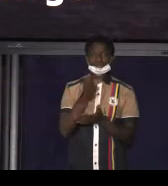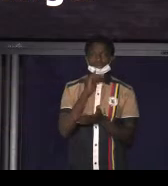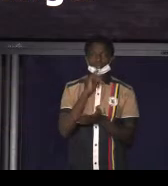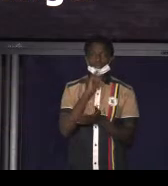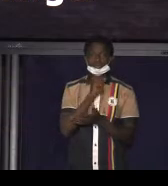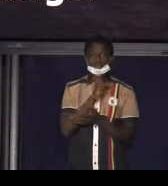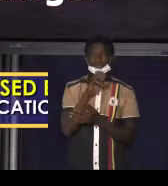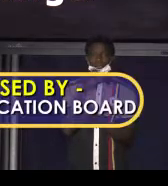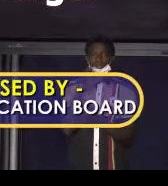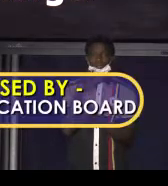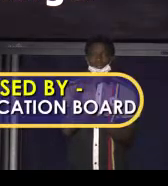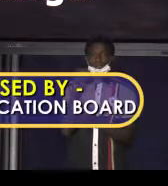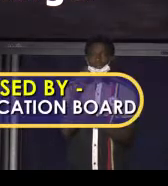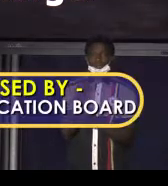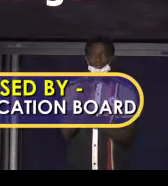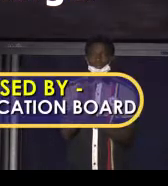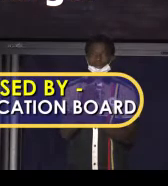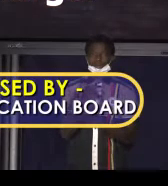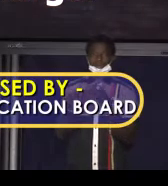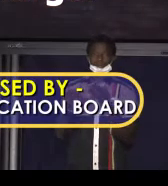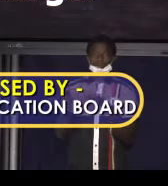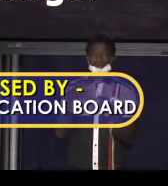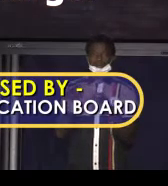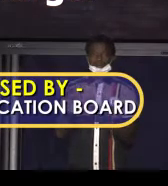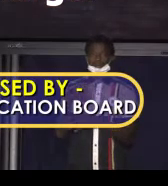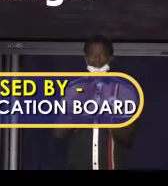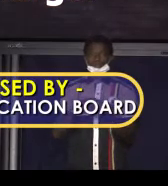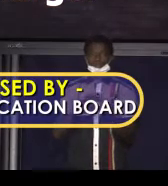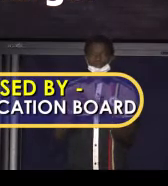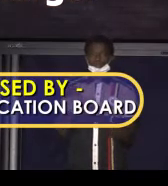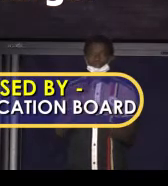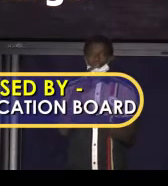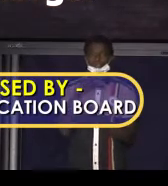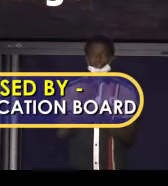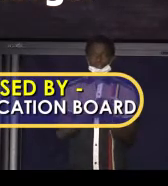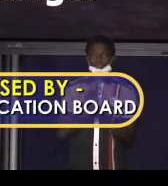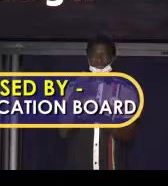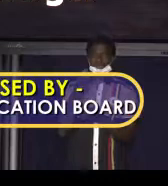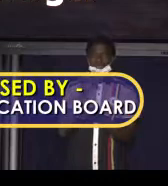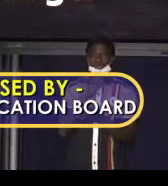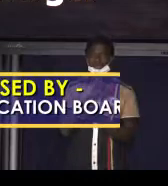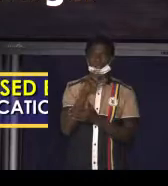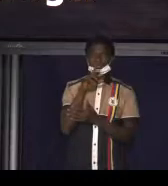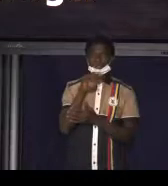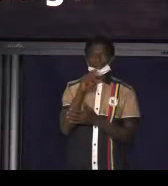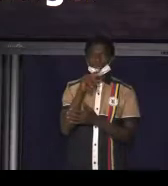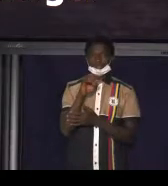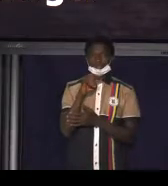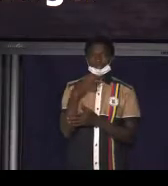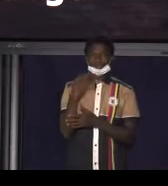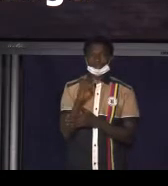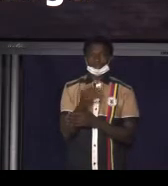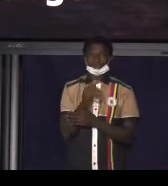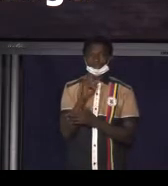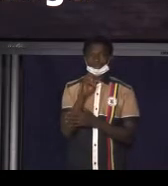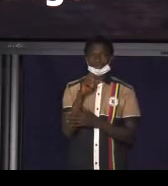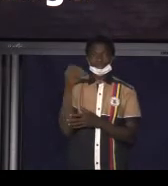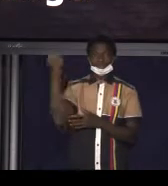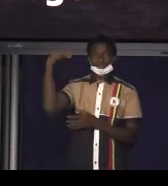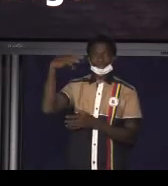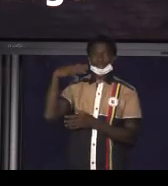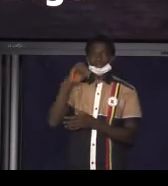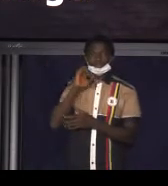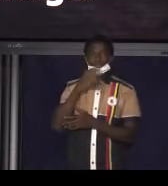thing. That means they are talking about there is electric current. What do they mean? They are saying that there is a rate of electric charge in